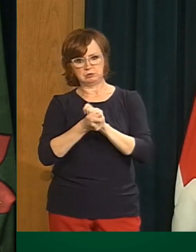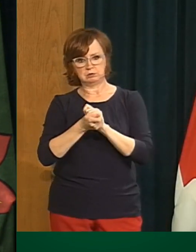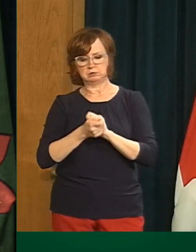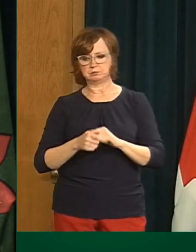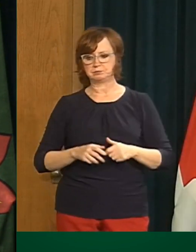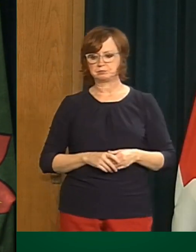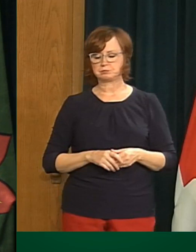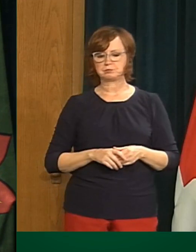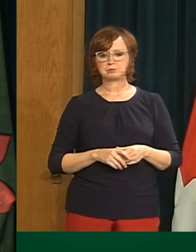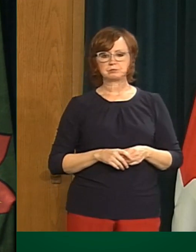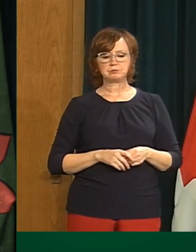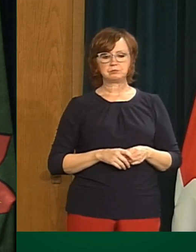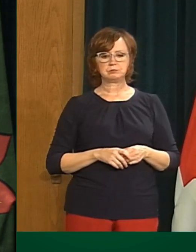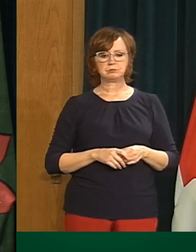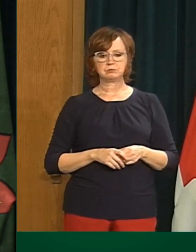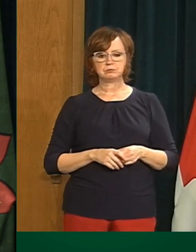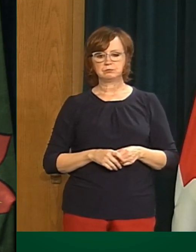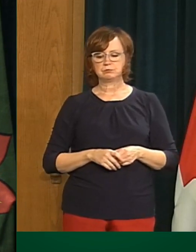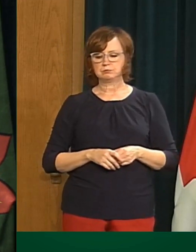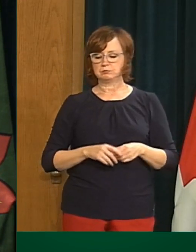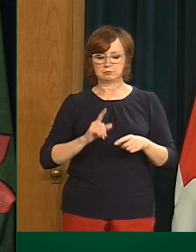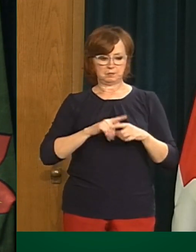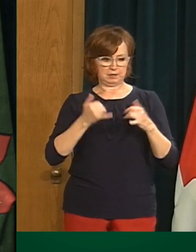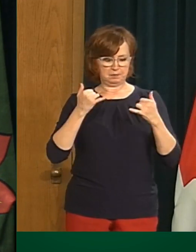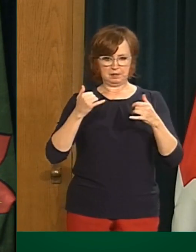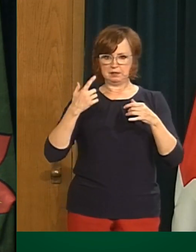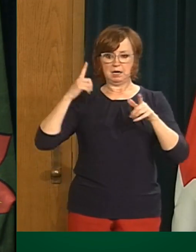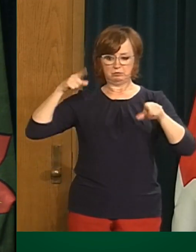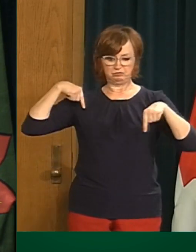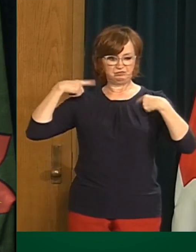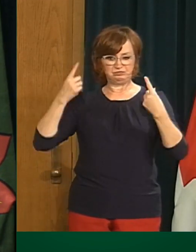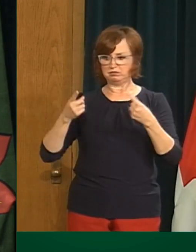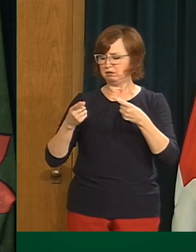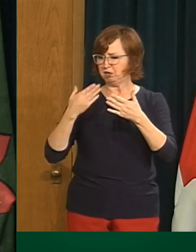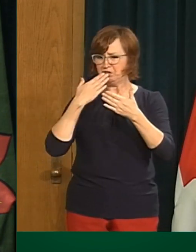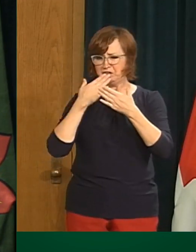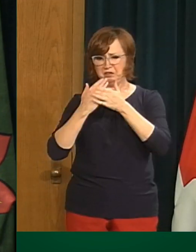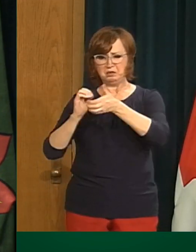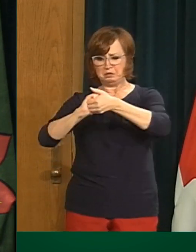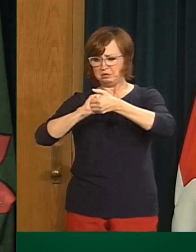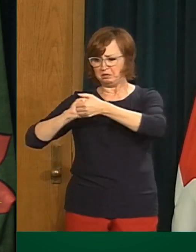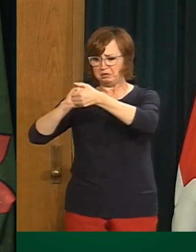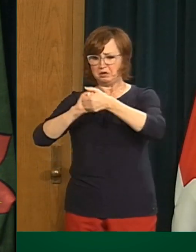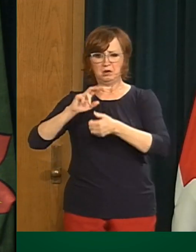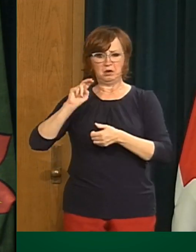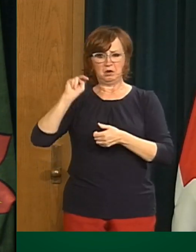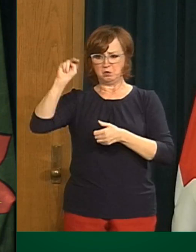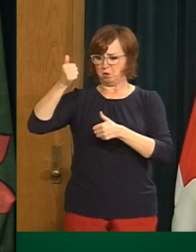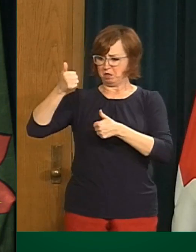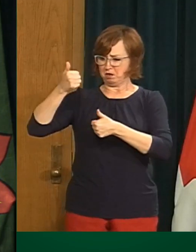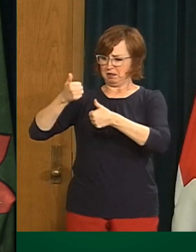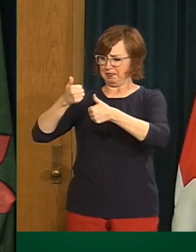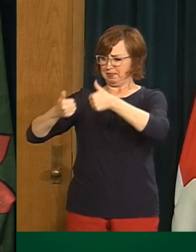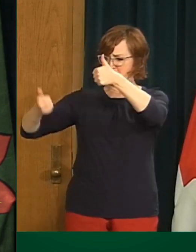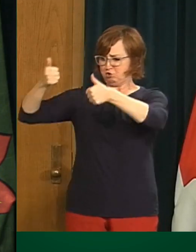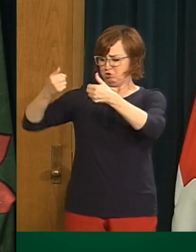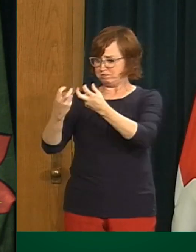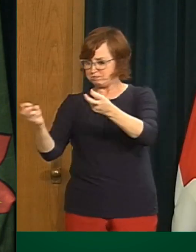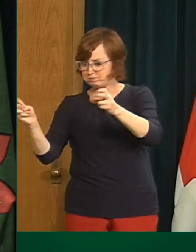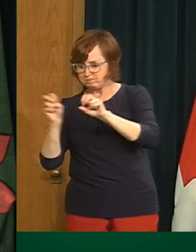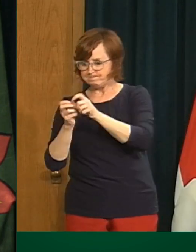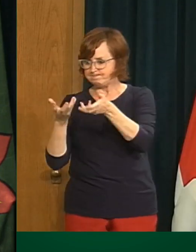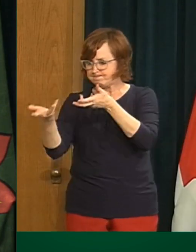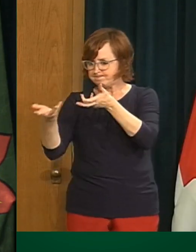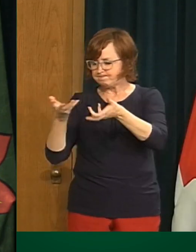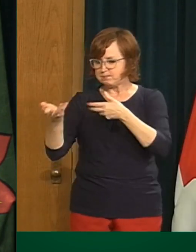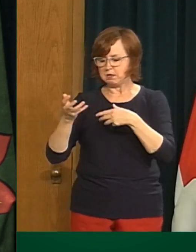close collaboration, I would say, of all northern leaders, in particular the leadership in the La Loche area,